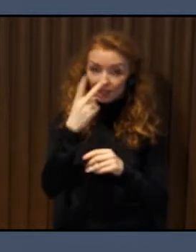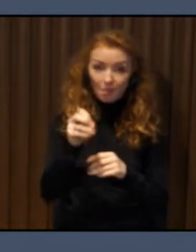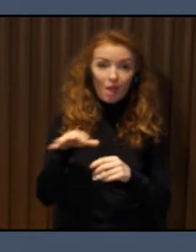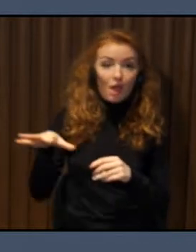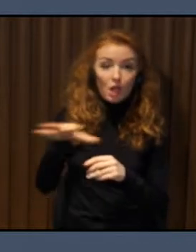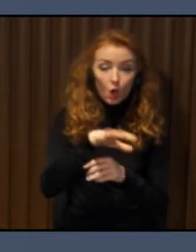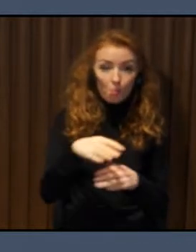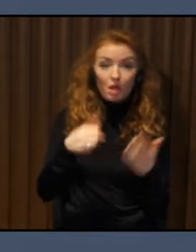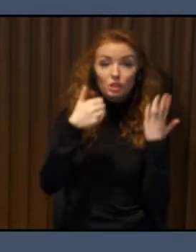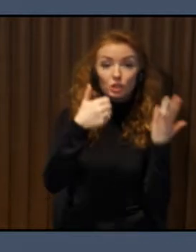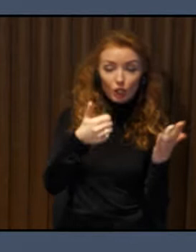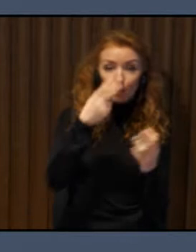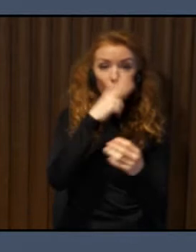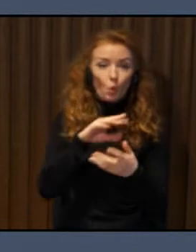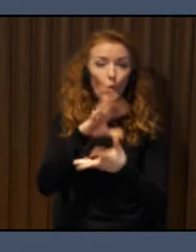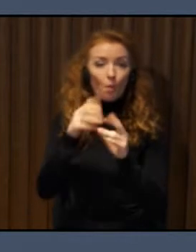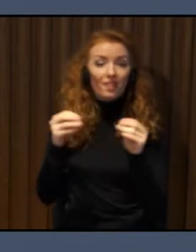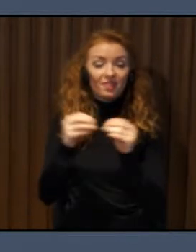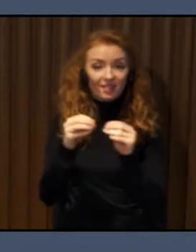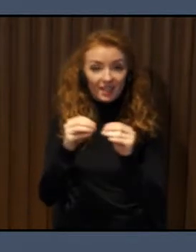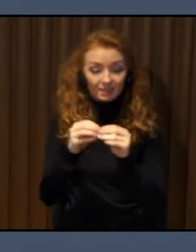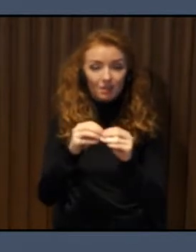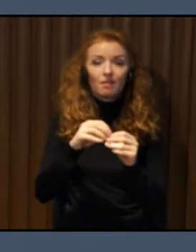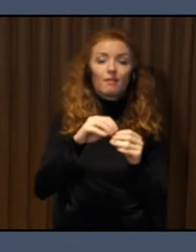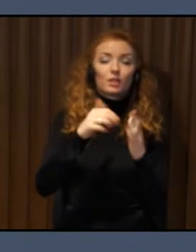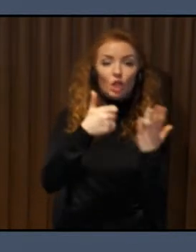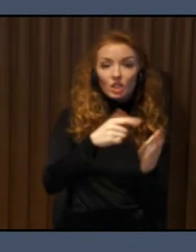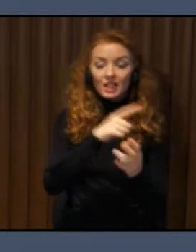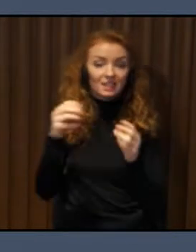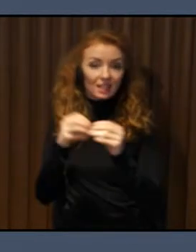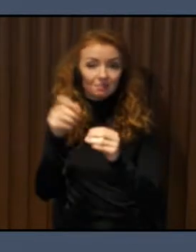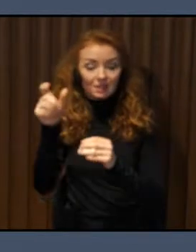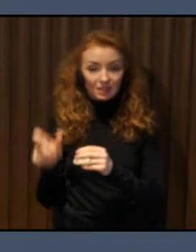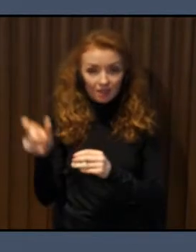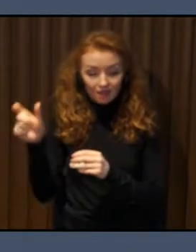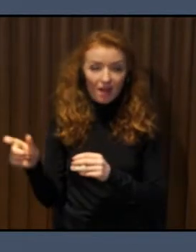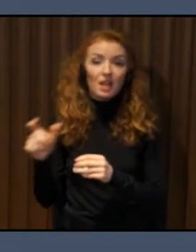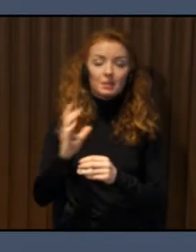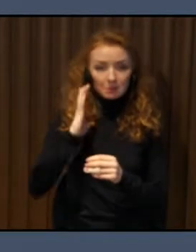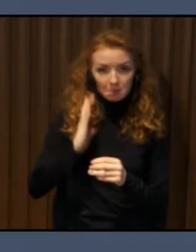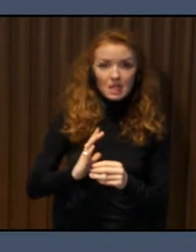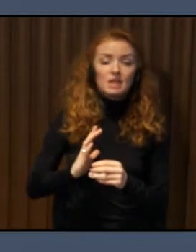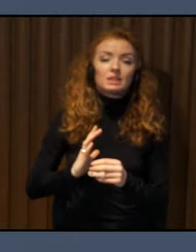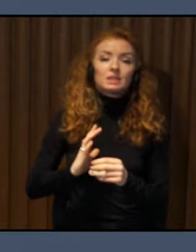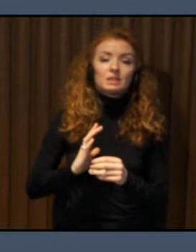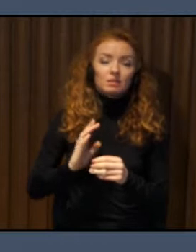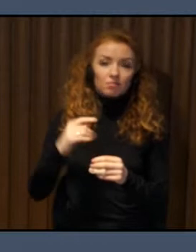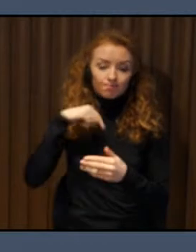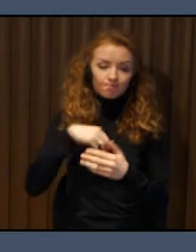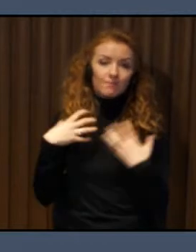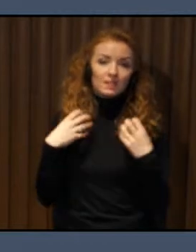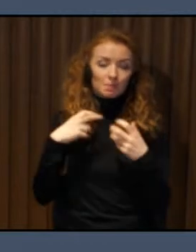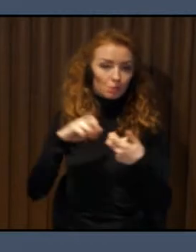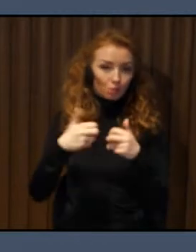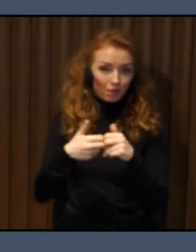it. So accessibility is very important. It's important. So it doesn't matter if I have a